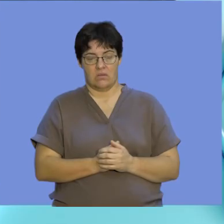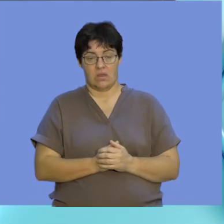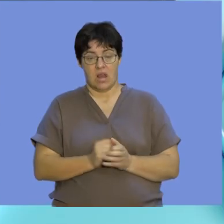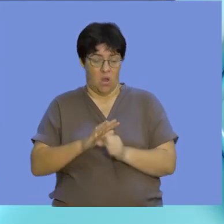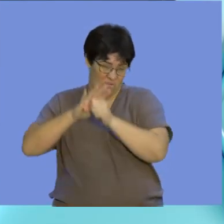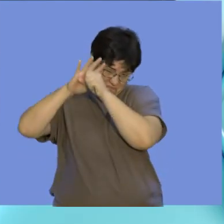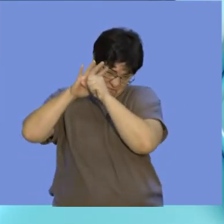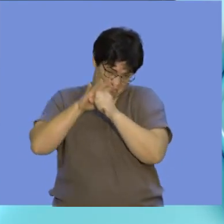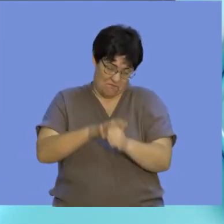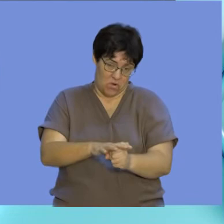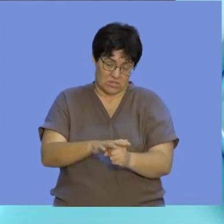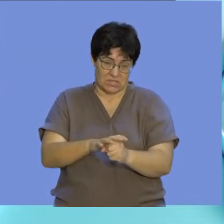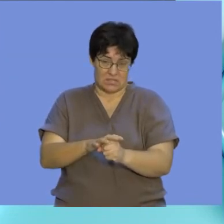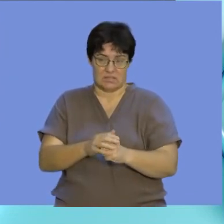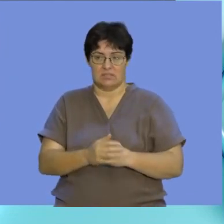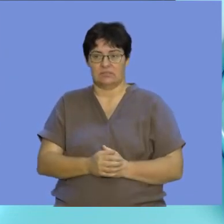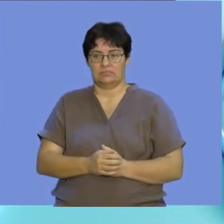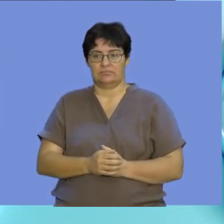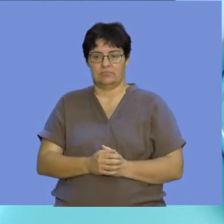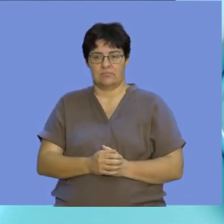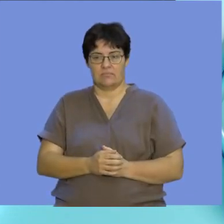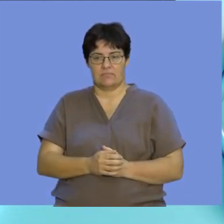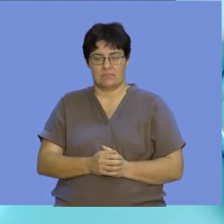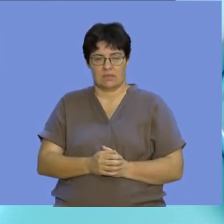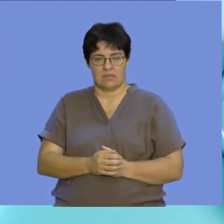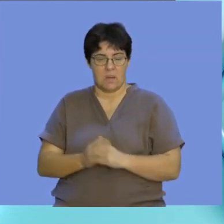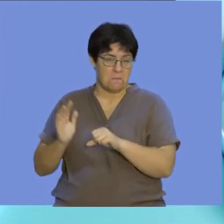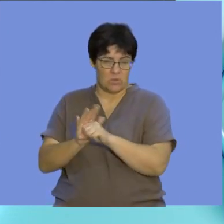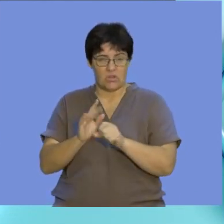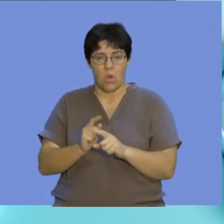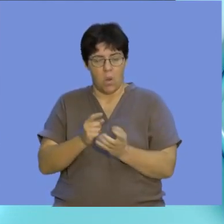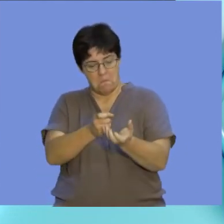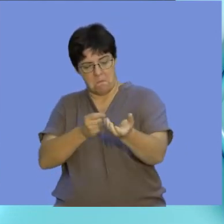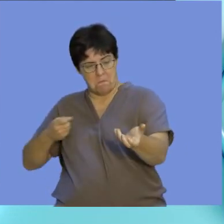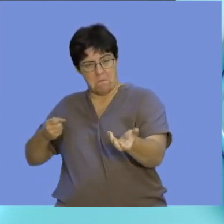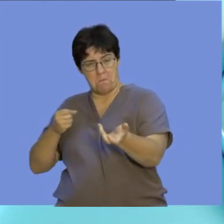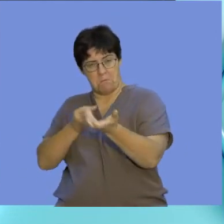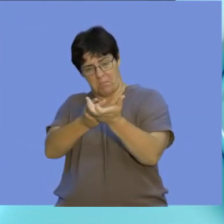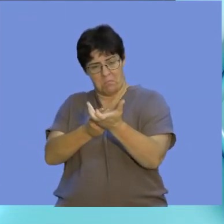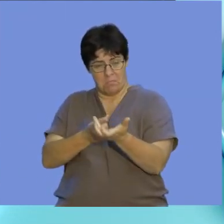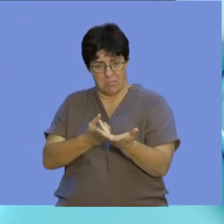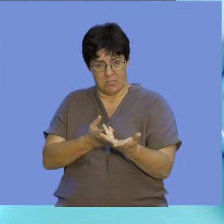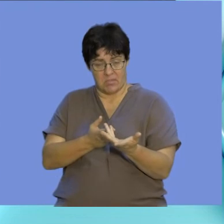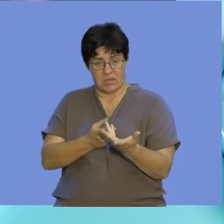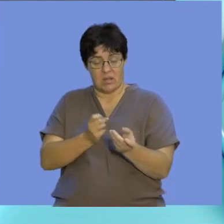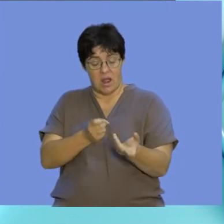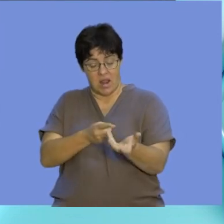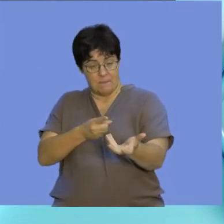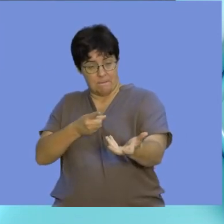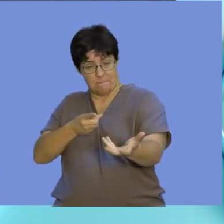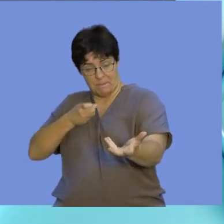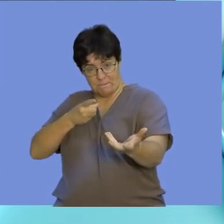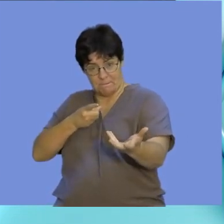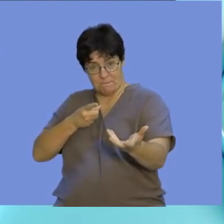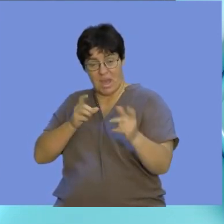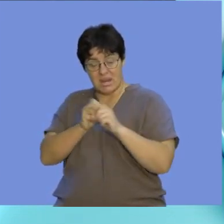them, so say I push down on them or there's a spring between them, and I let that go, and now the two objects go